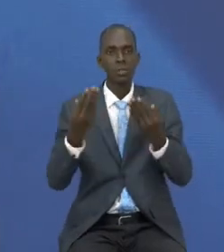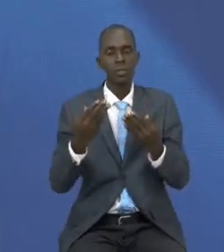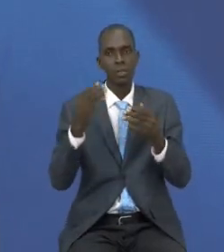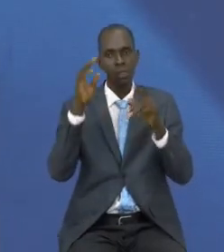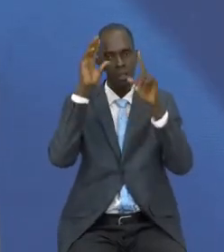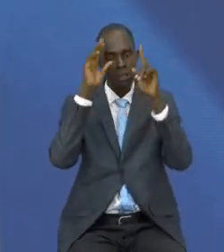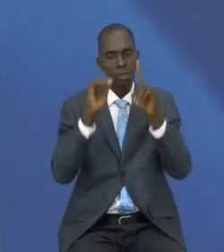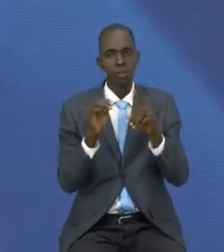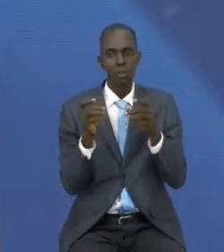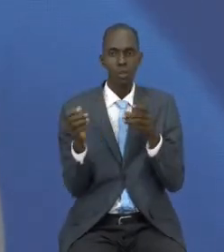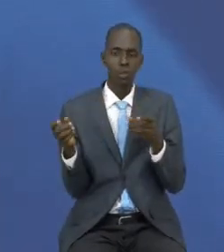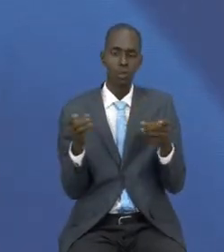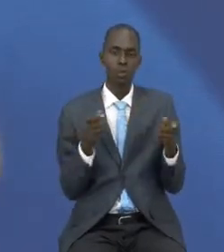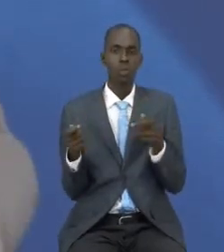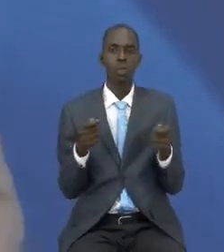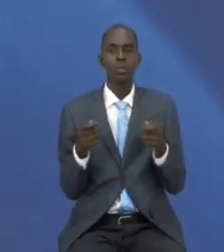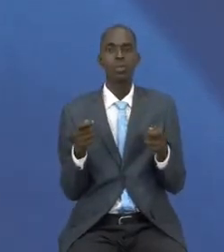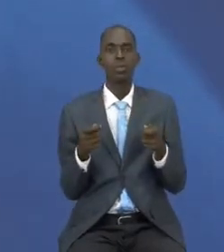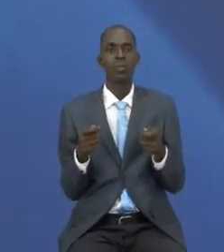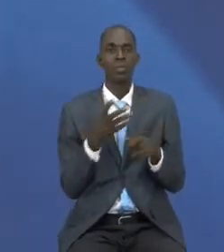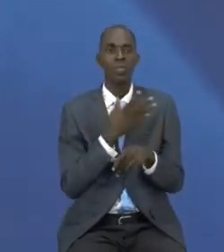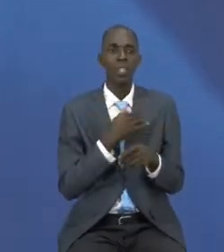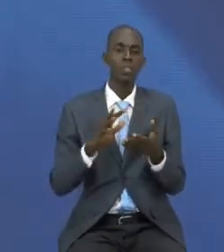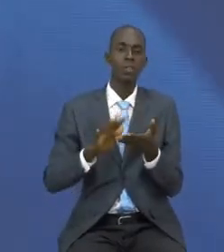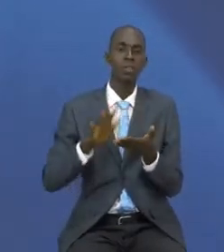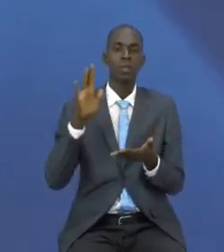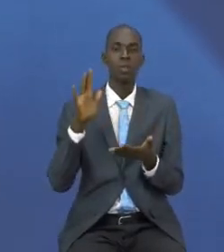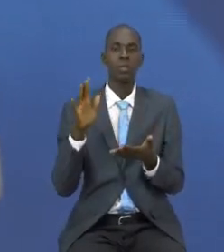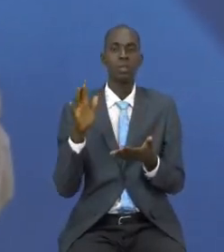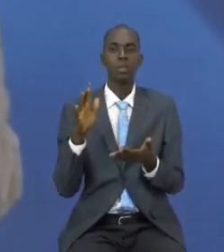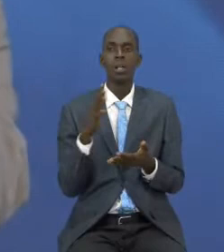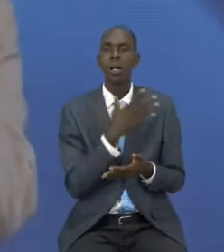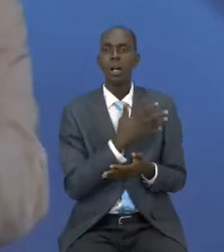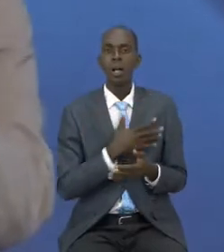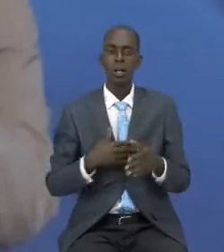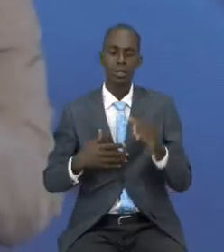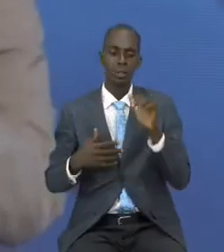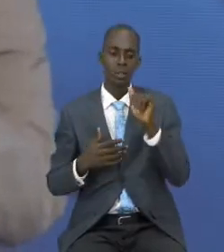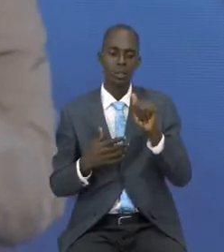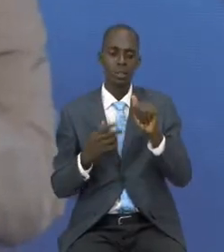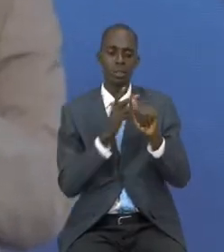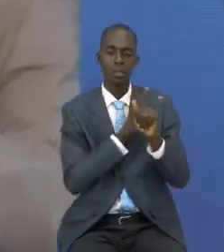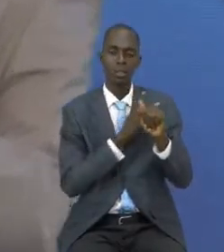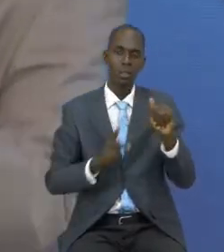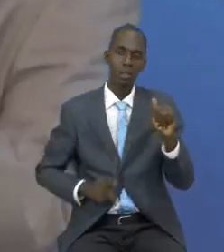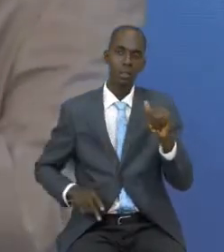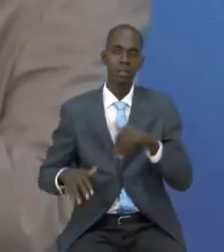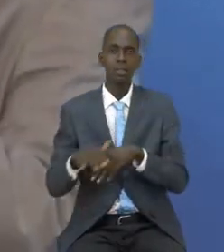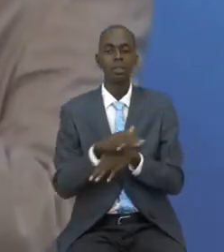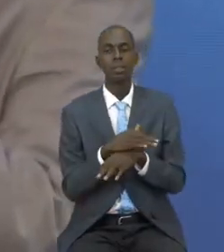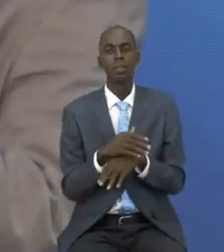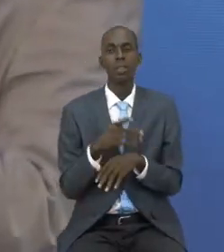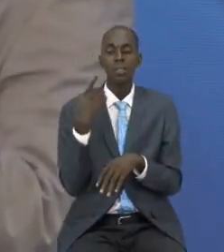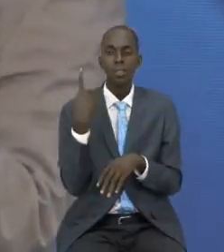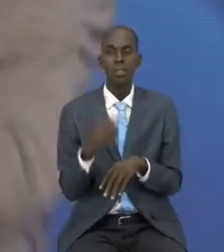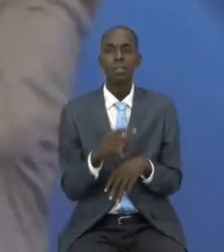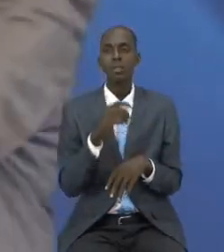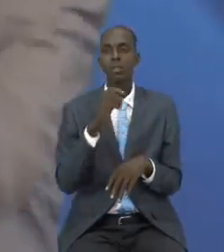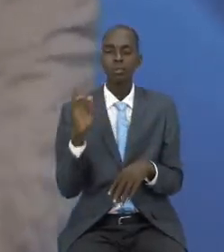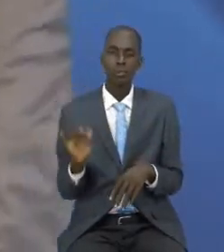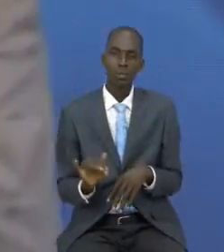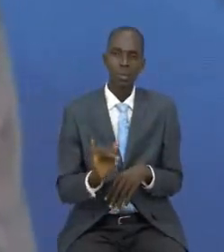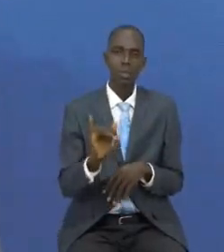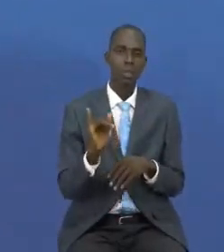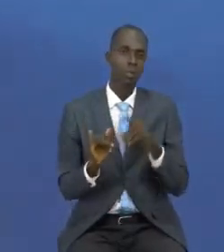dominion and glory and a kingdom. The Ancient of Days